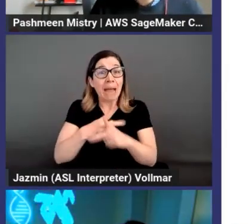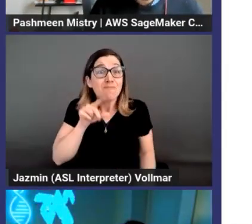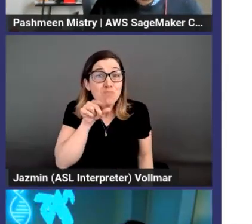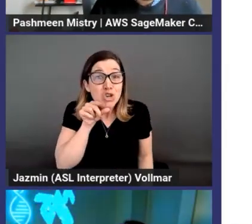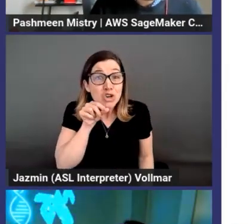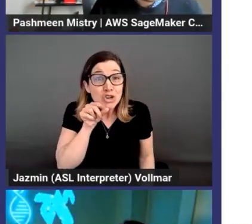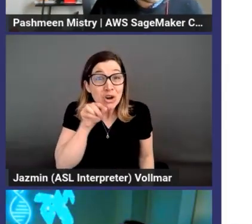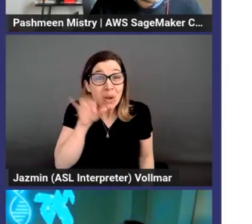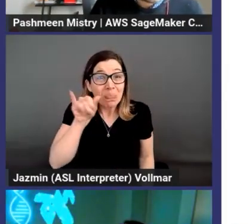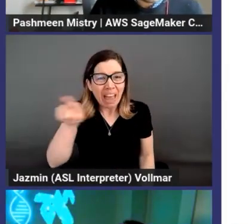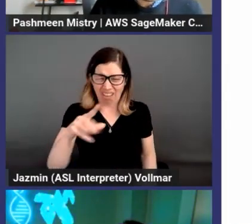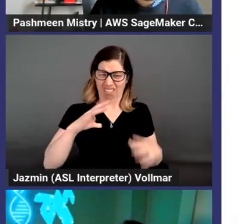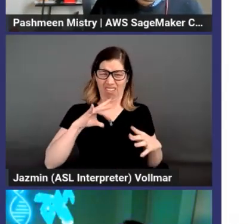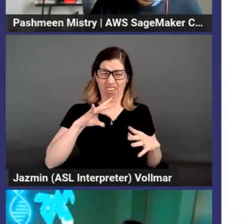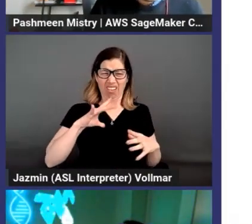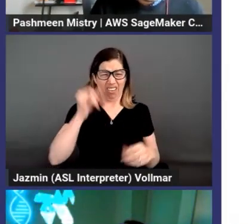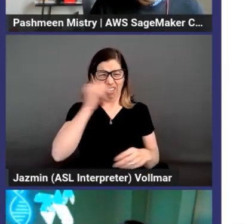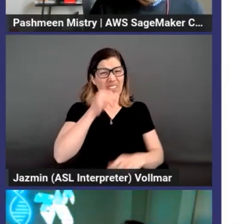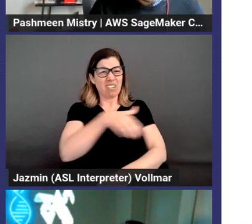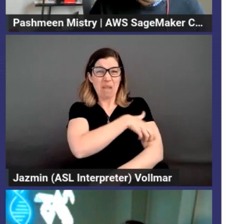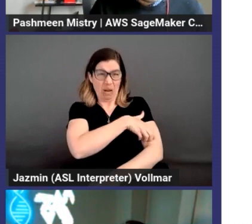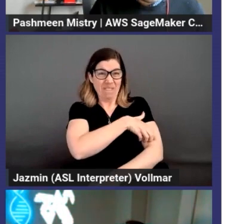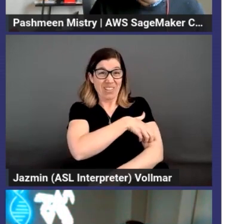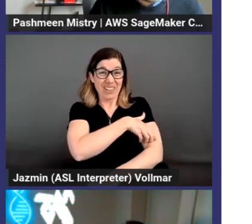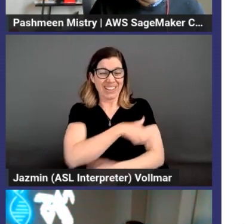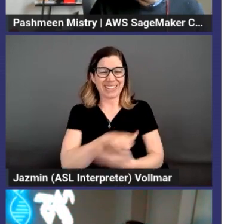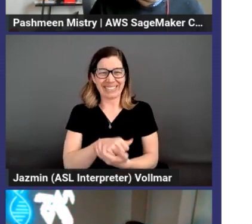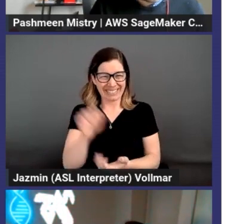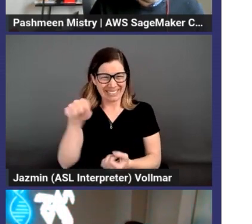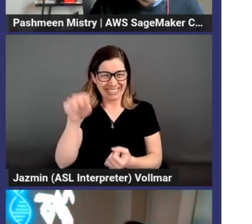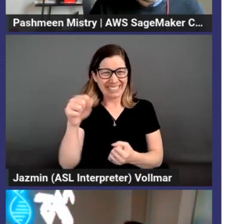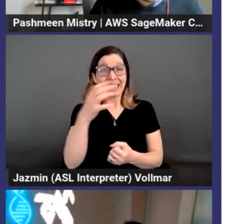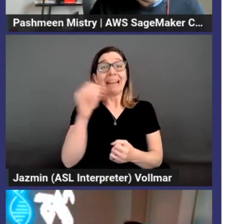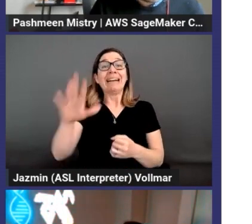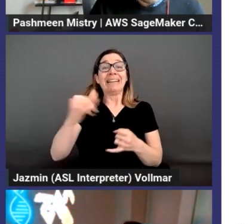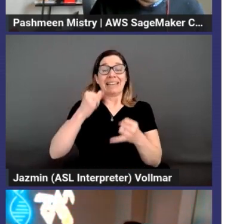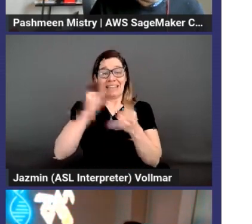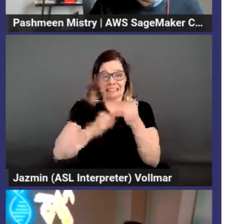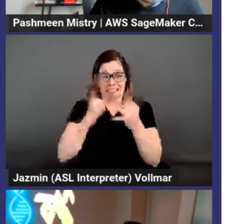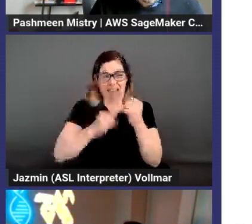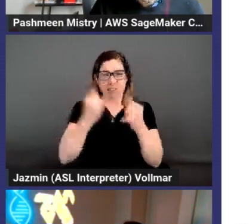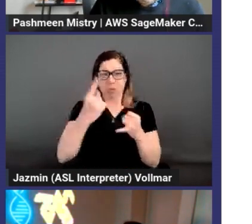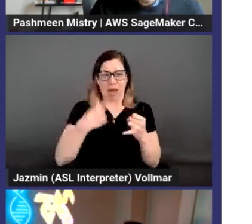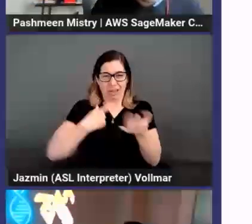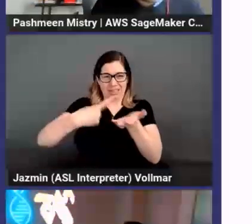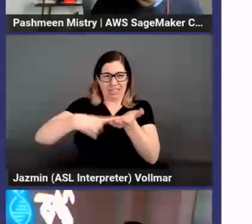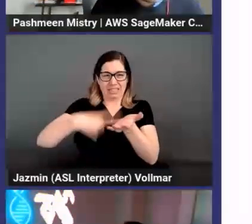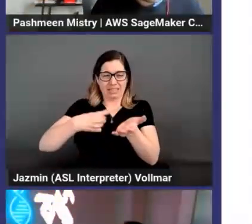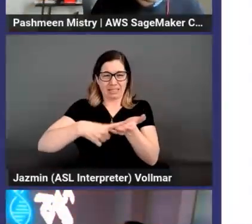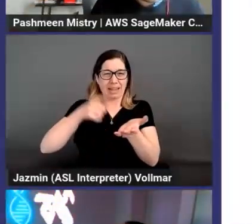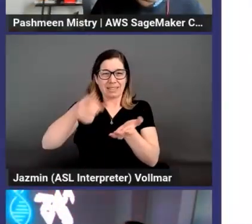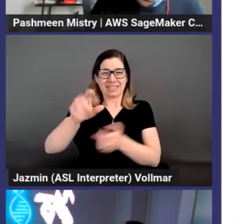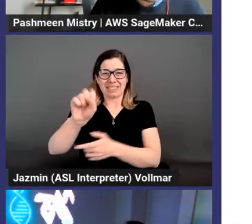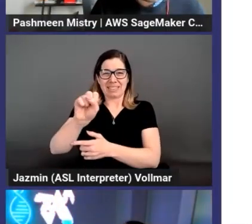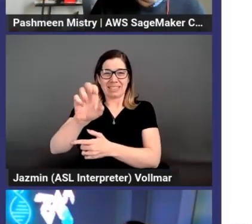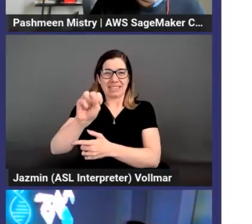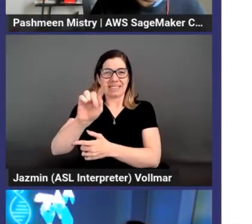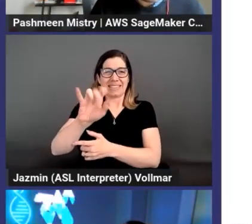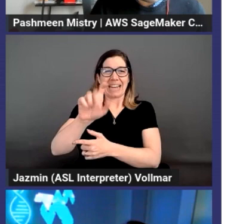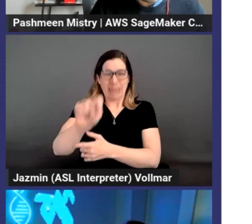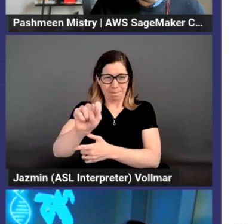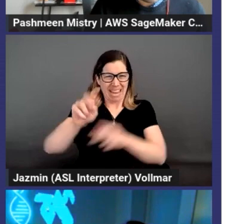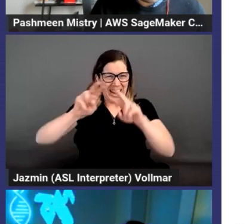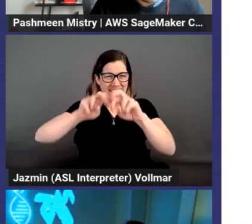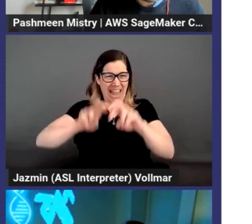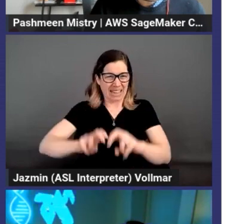that's pretty powerful. Yeah. And then last one I'll just quickly talk about is the sentiment analysis use case, right? So this is where